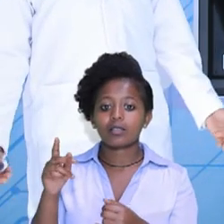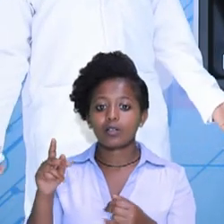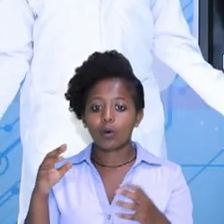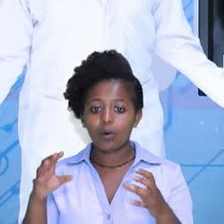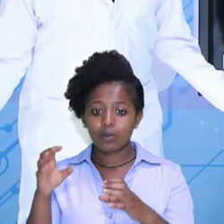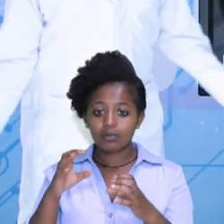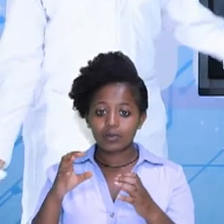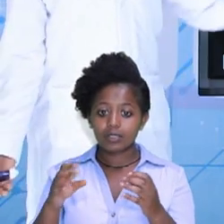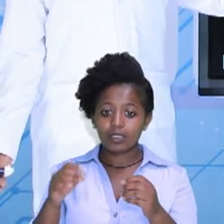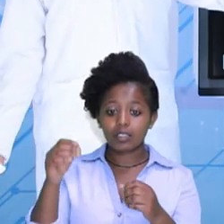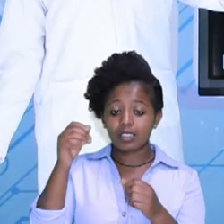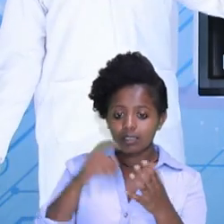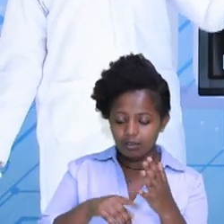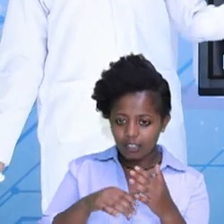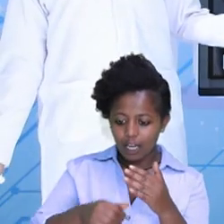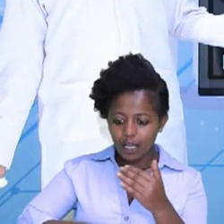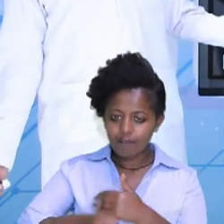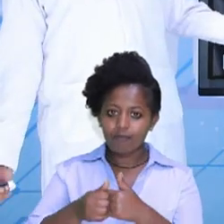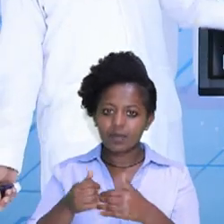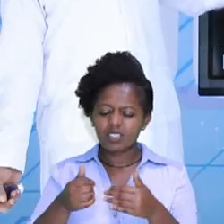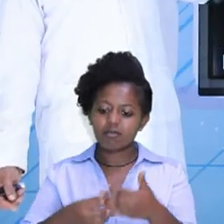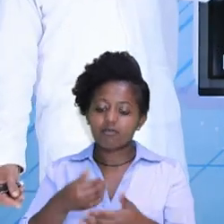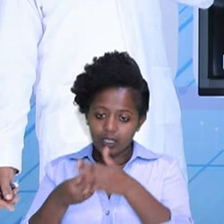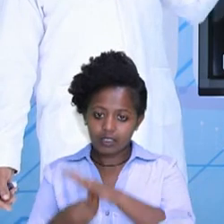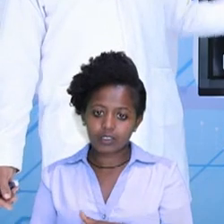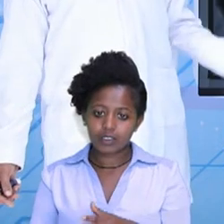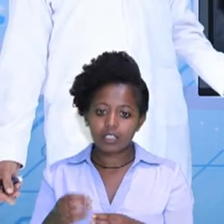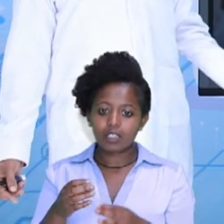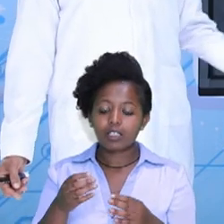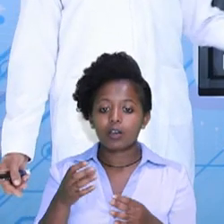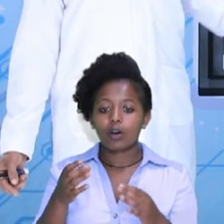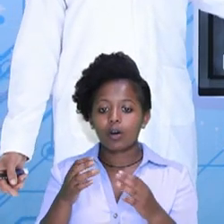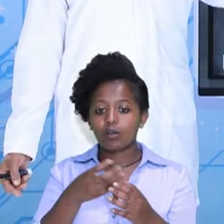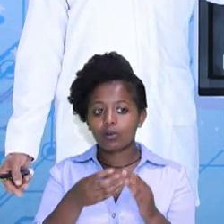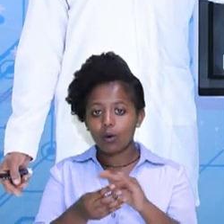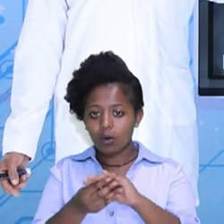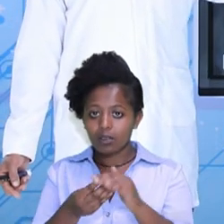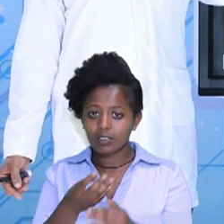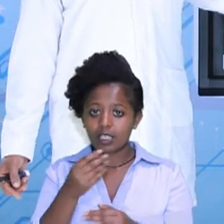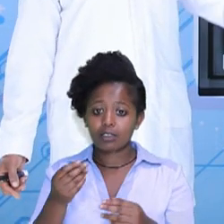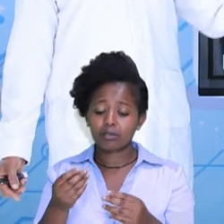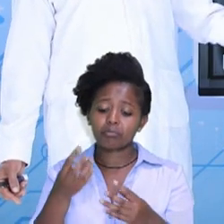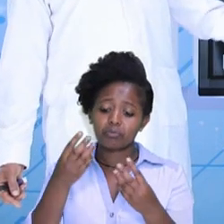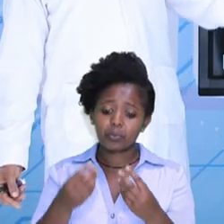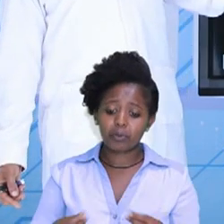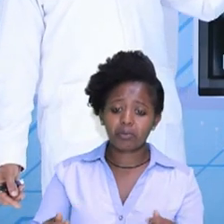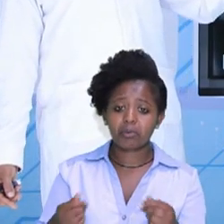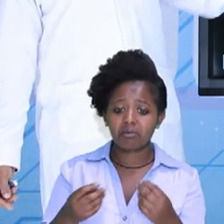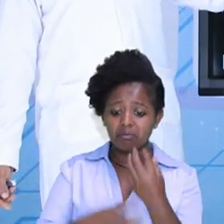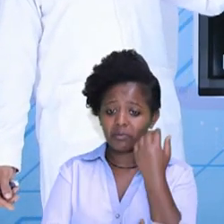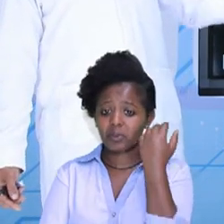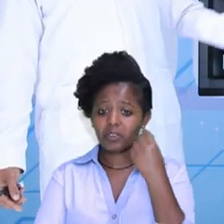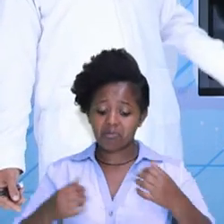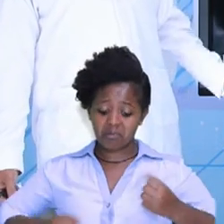government suffered inflation, corruption, poor military strategy,